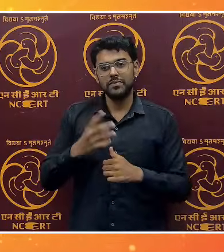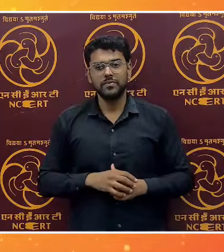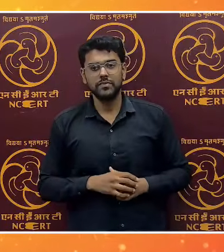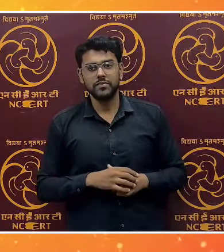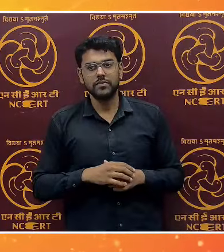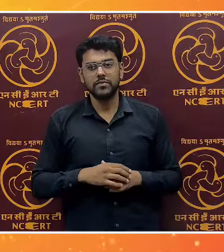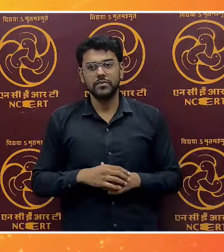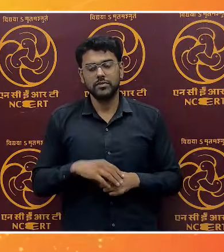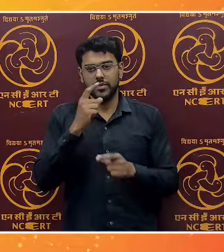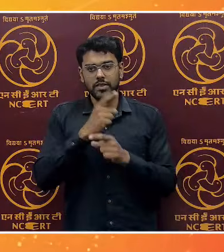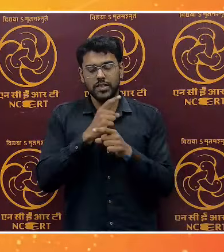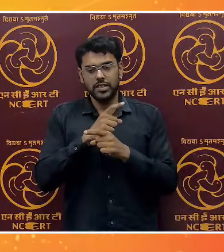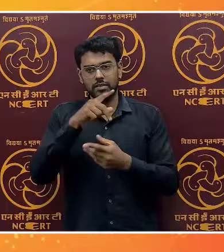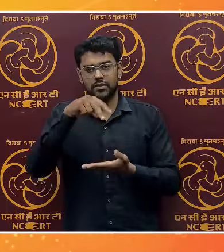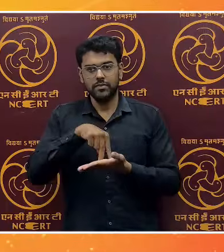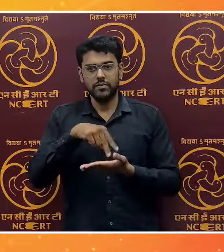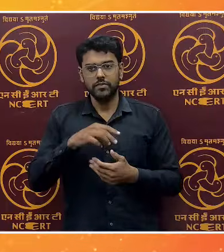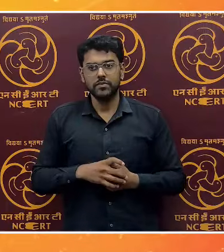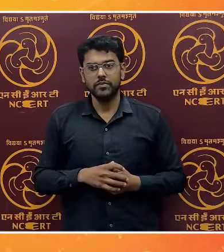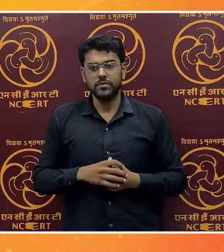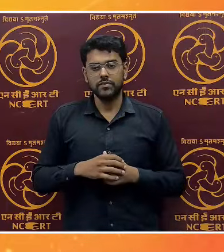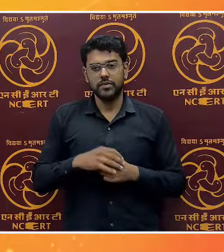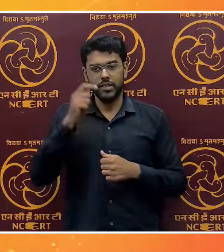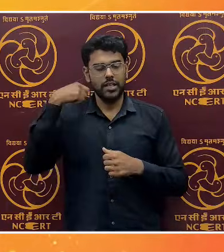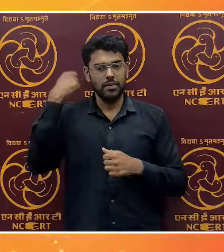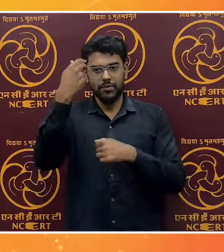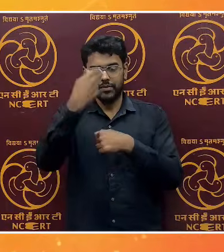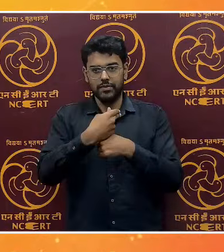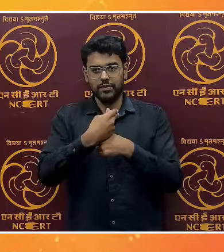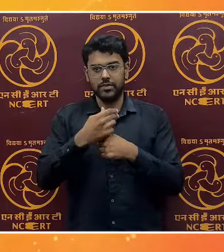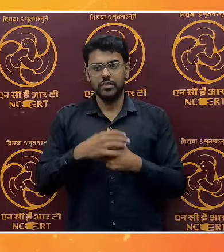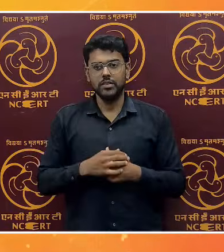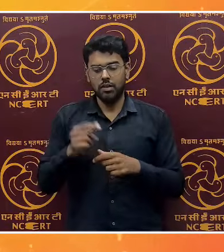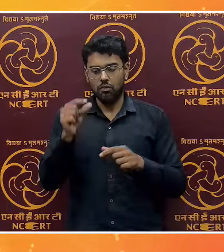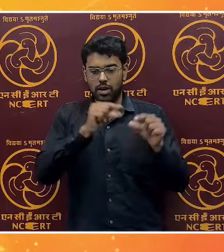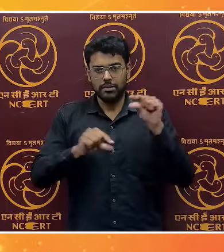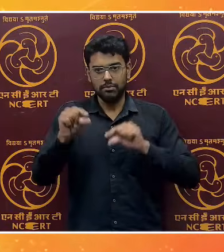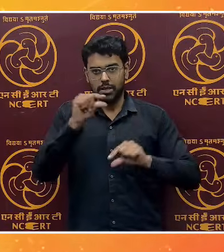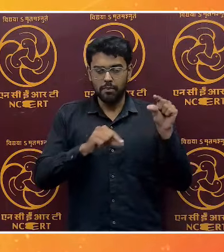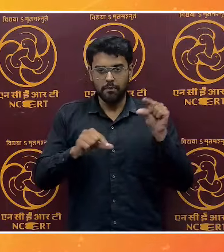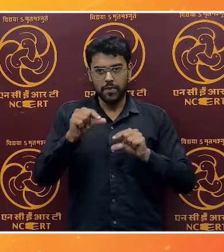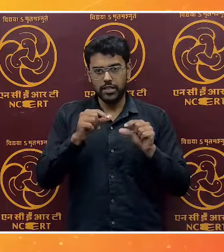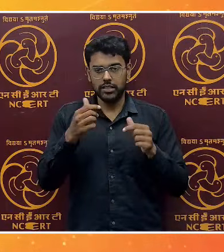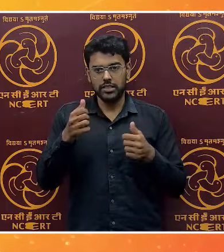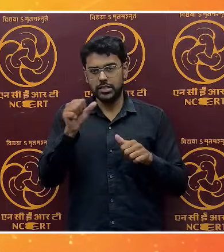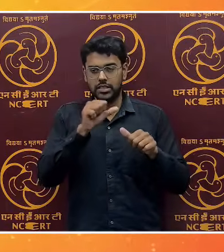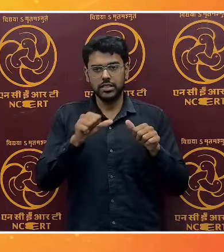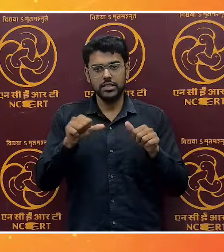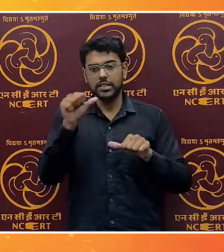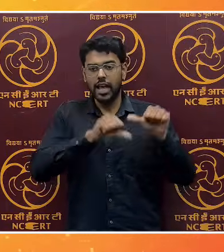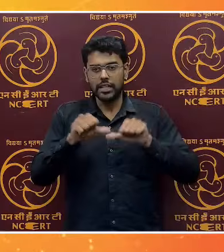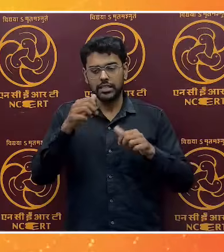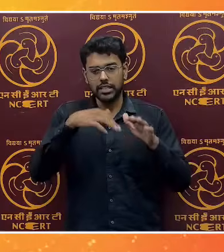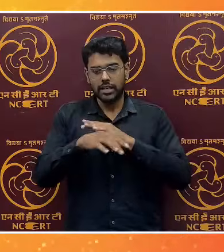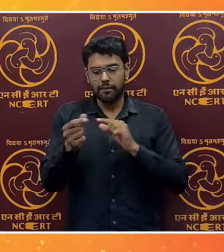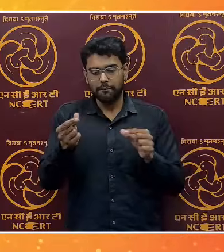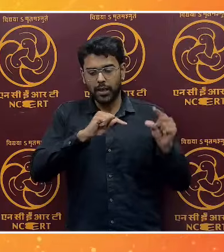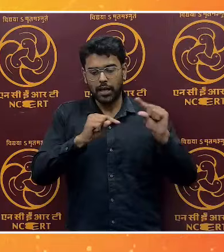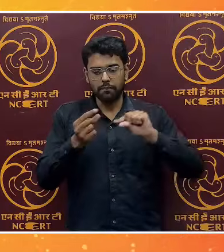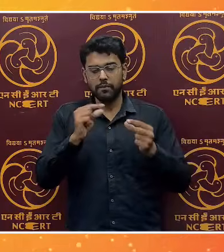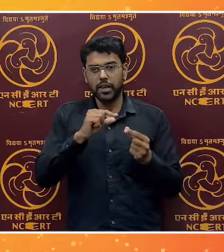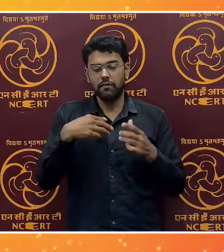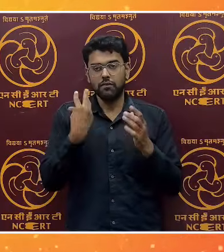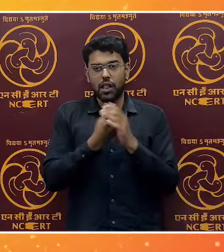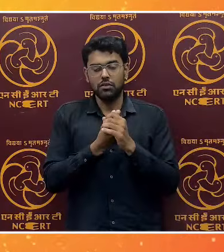the teacher is standing in front of the camera. He's performing some experiment. Yeah, that's a chemistry, So what we do, we don't